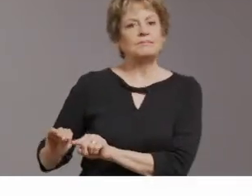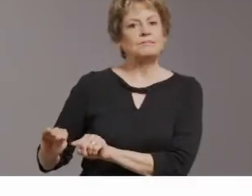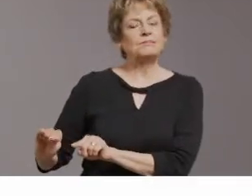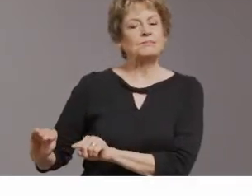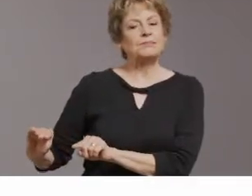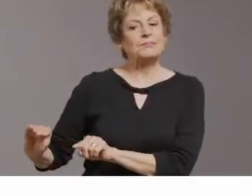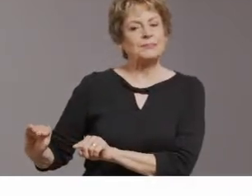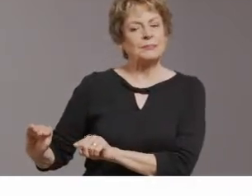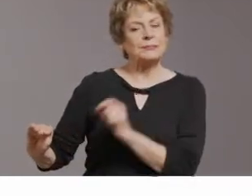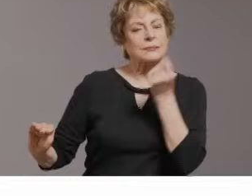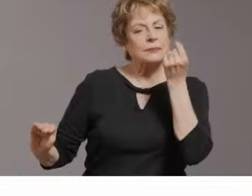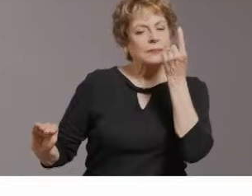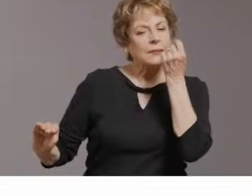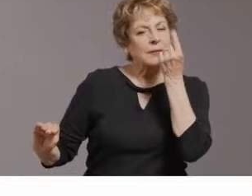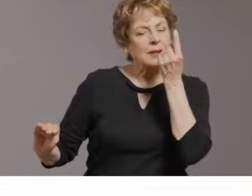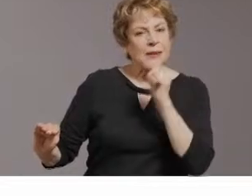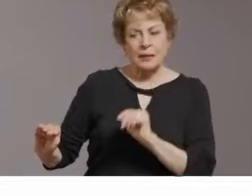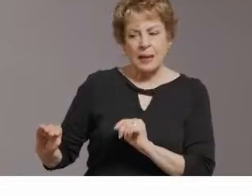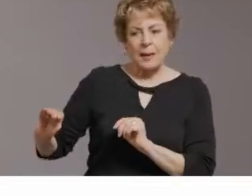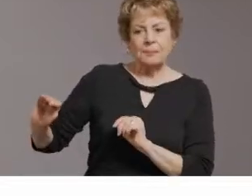of cases per week.